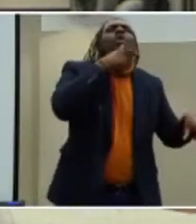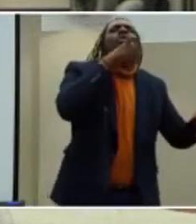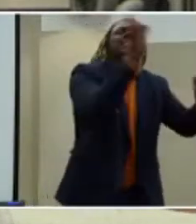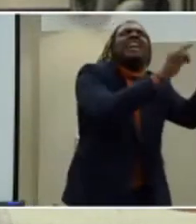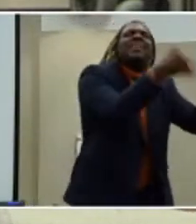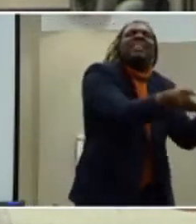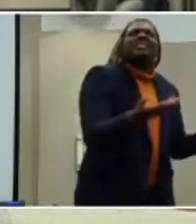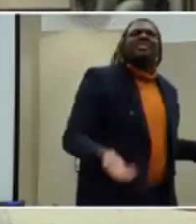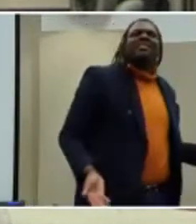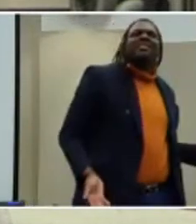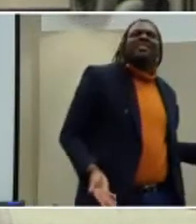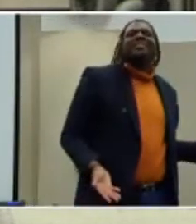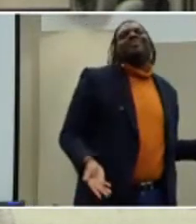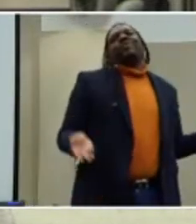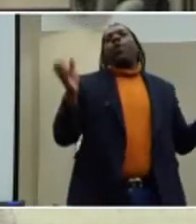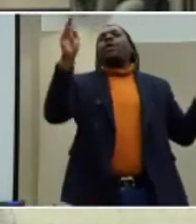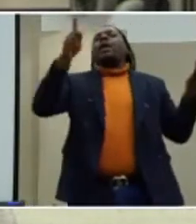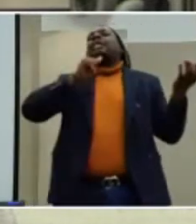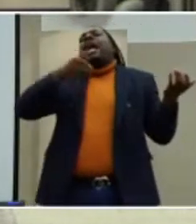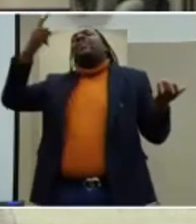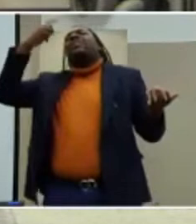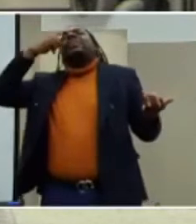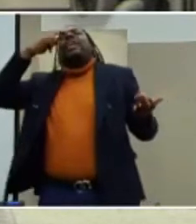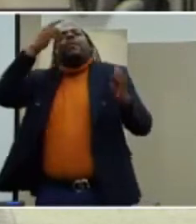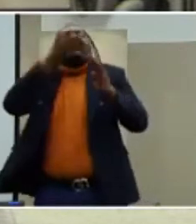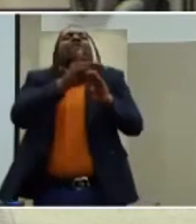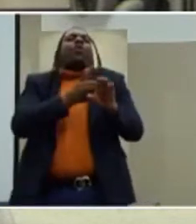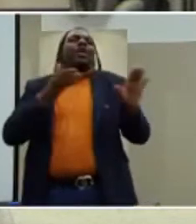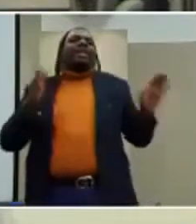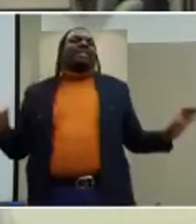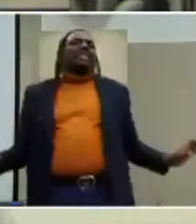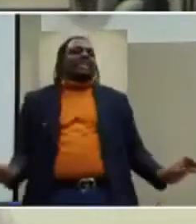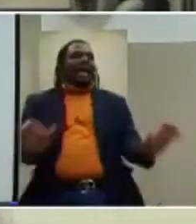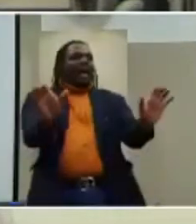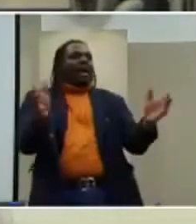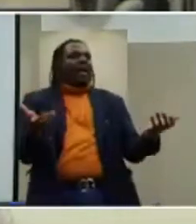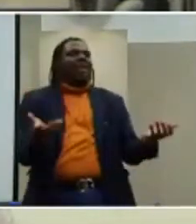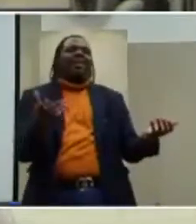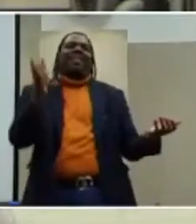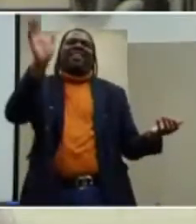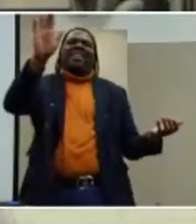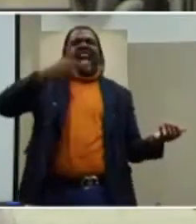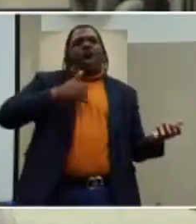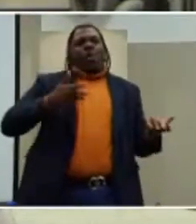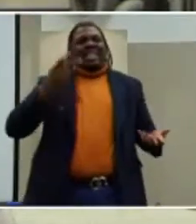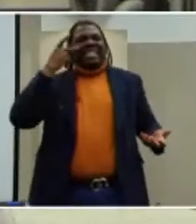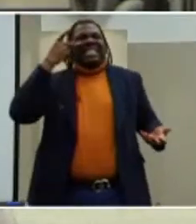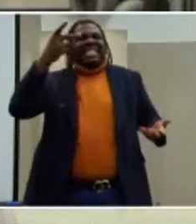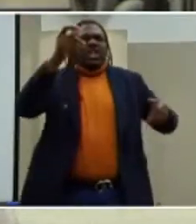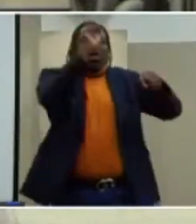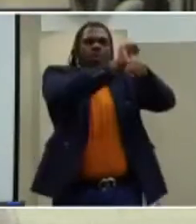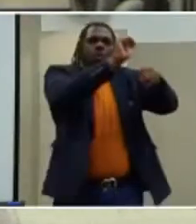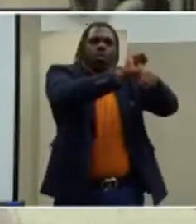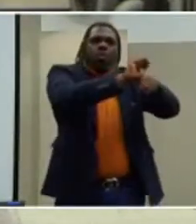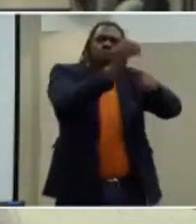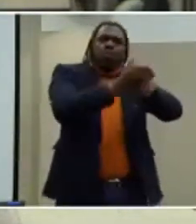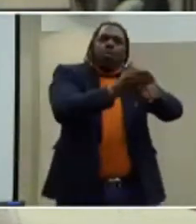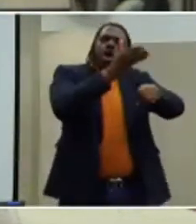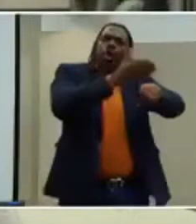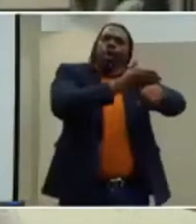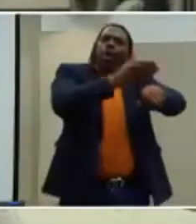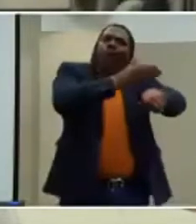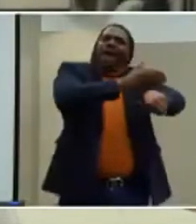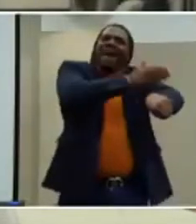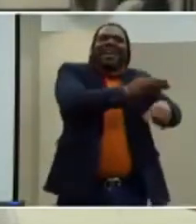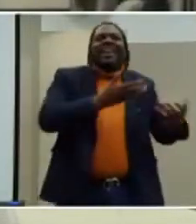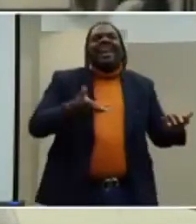go, okay, they didn't really think before they did it. So that's what I'd like to see us work on. And as you